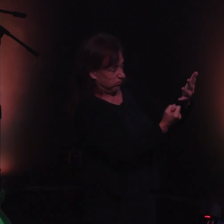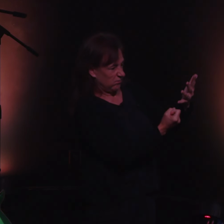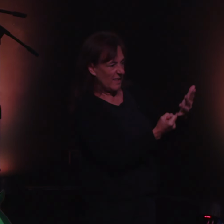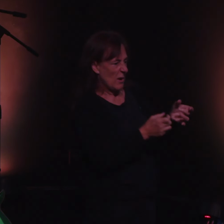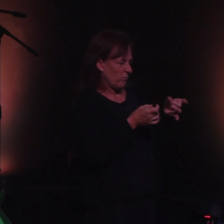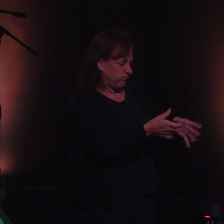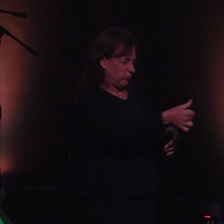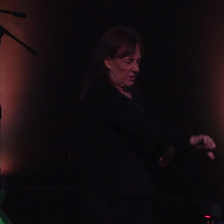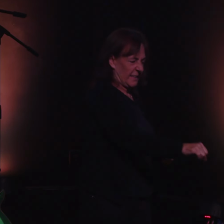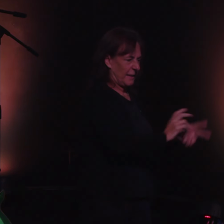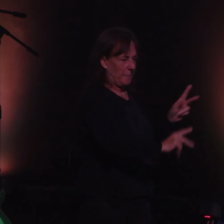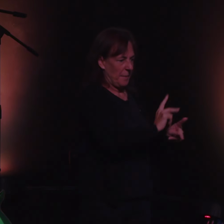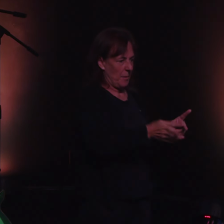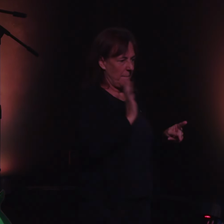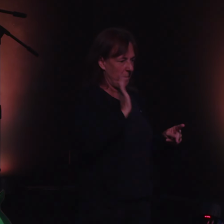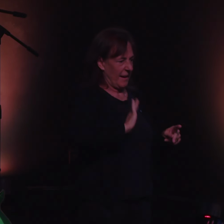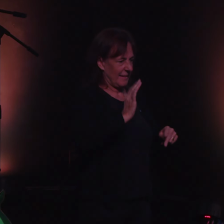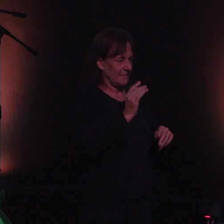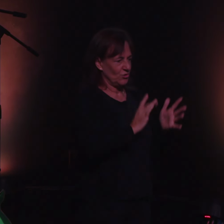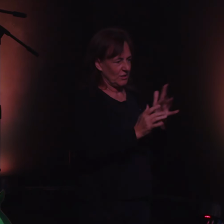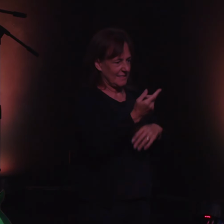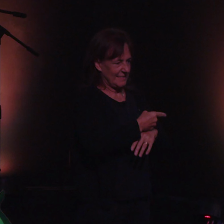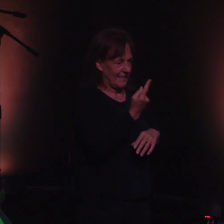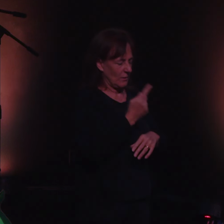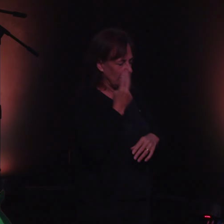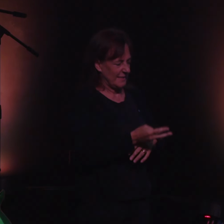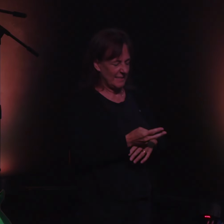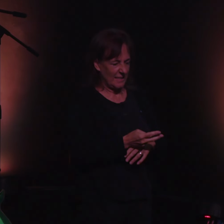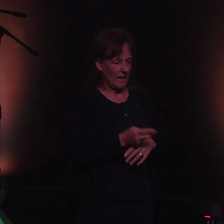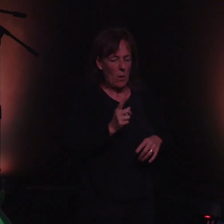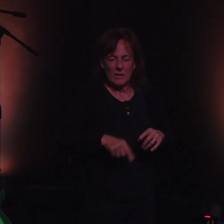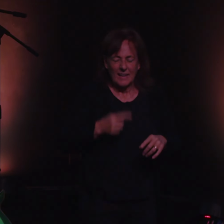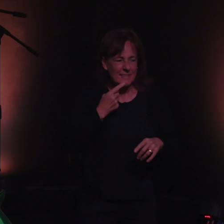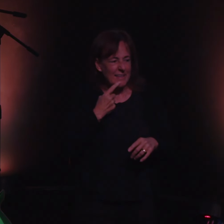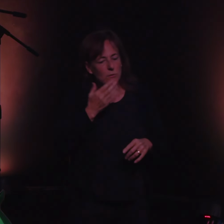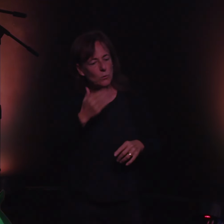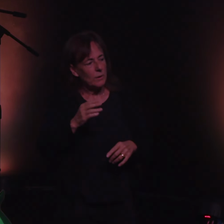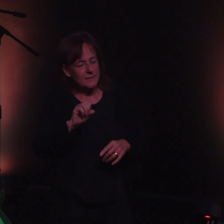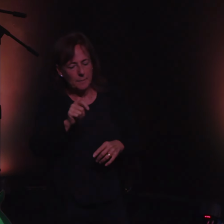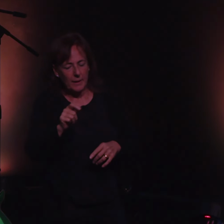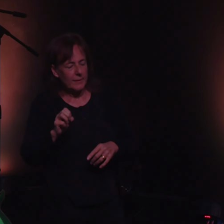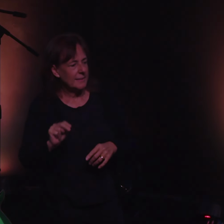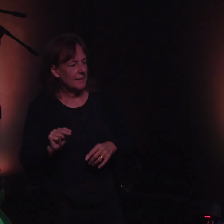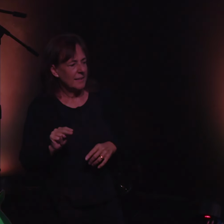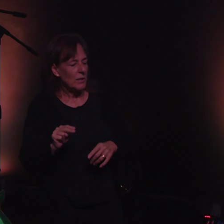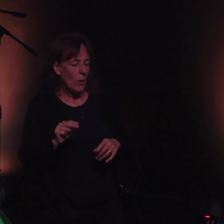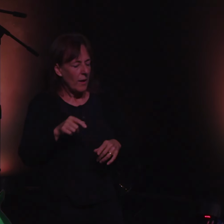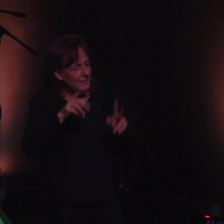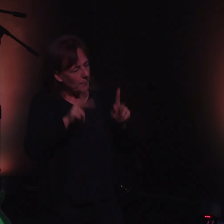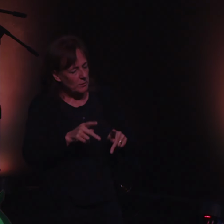and rejected people back in that day. And you see that the man can't even say, "Well, it was the Samaritan." He just says, "Yeah, the one who showed